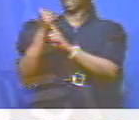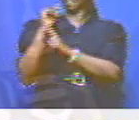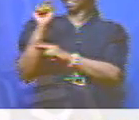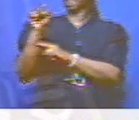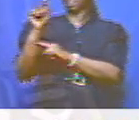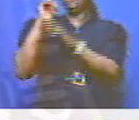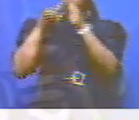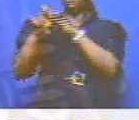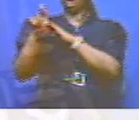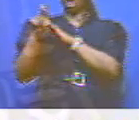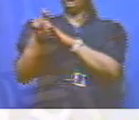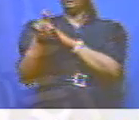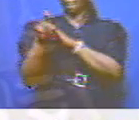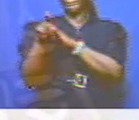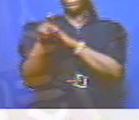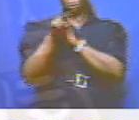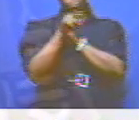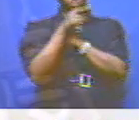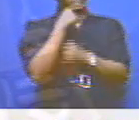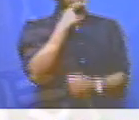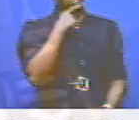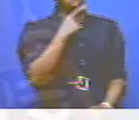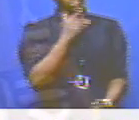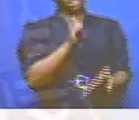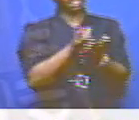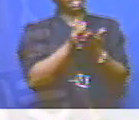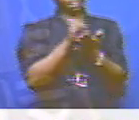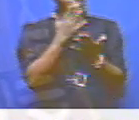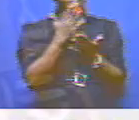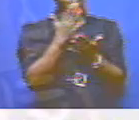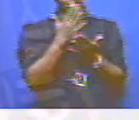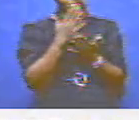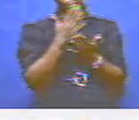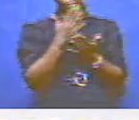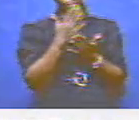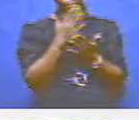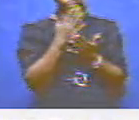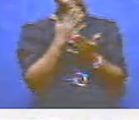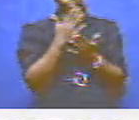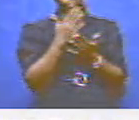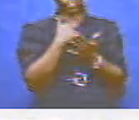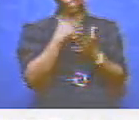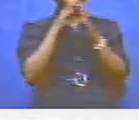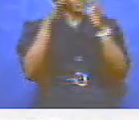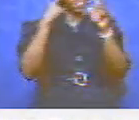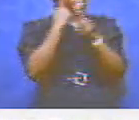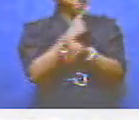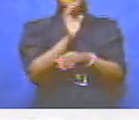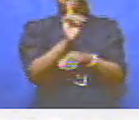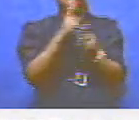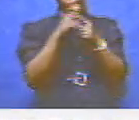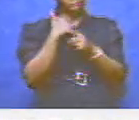goal. Okay, and you mentioned that, of course, there are not really such big differences, but there are differences. And